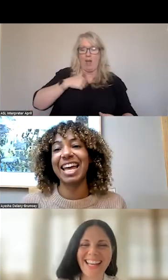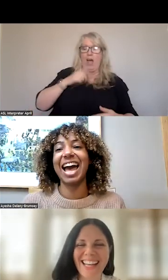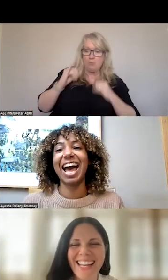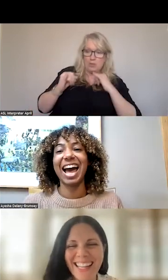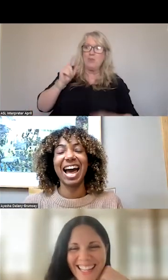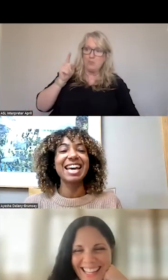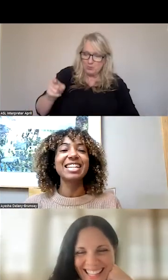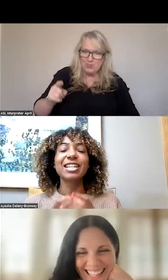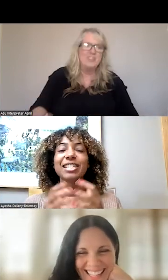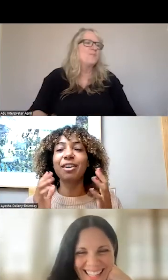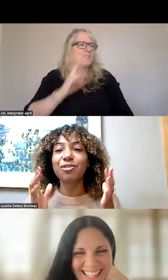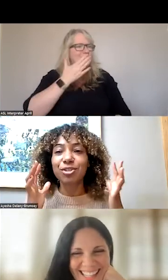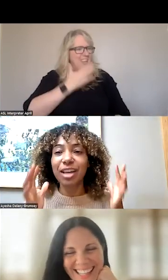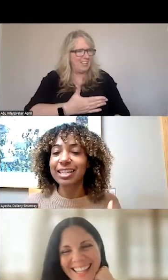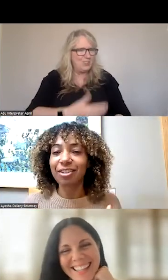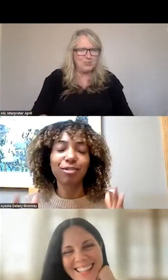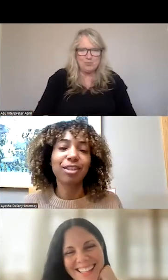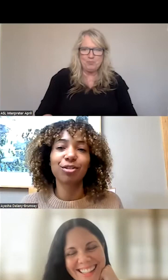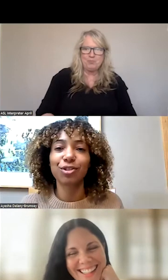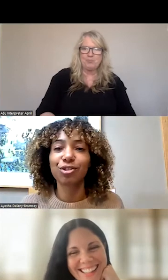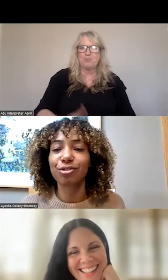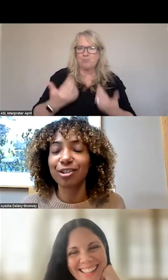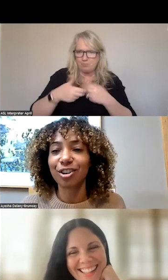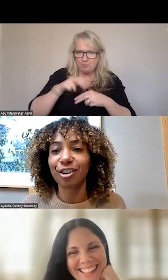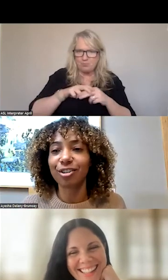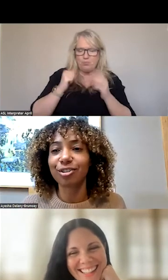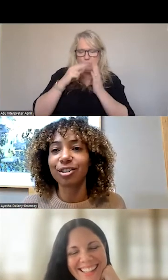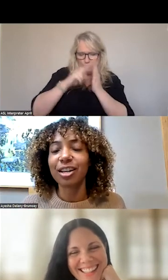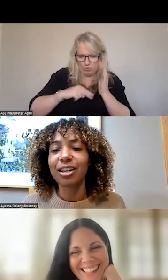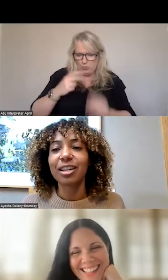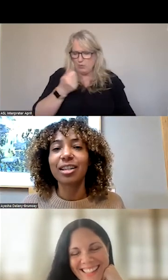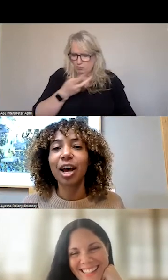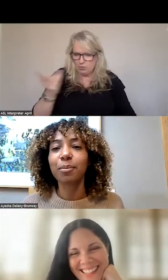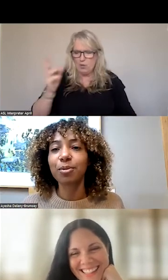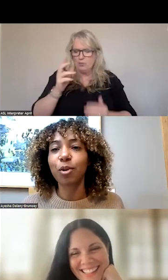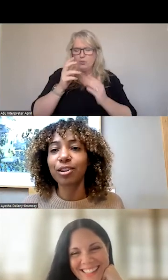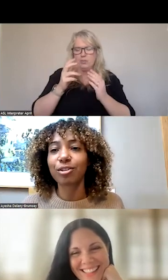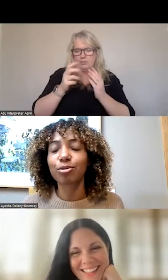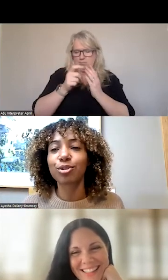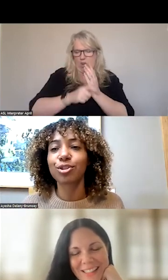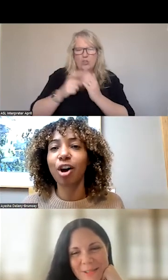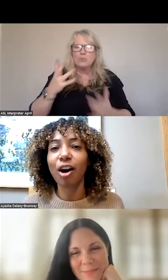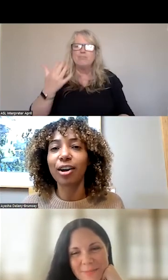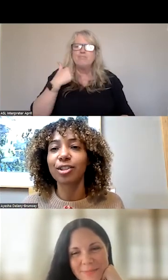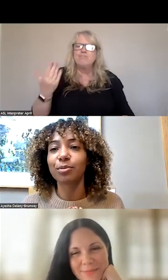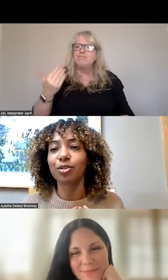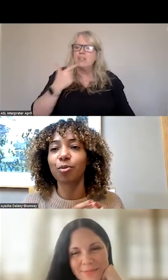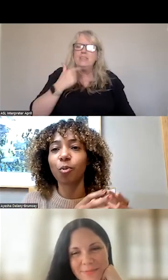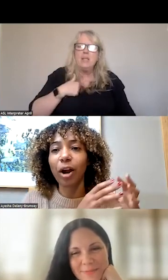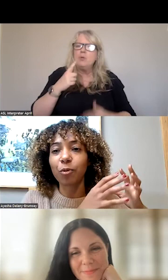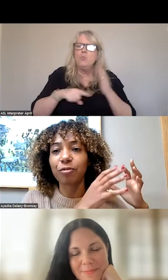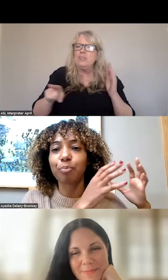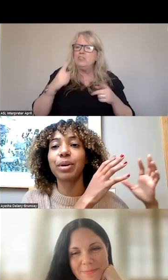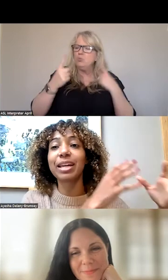So, so you sat down, you read those first 200 articles. Tell me what you saw in terms